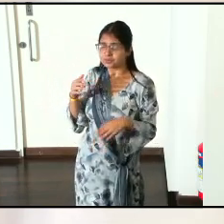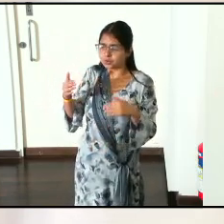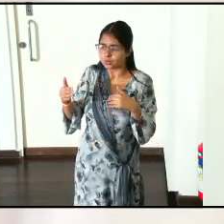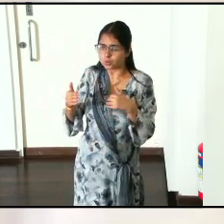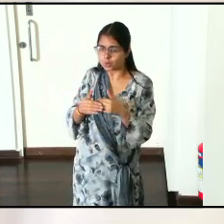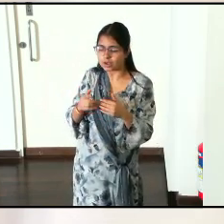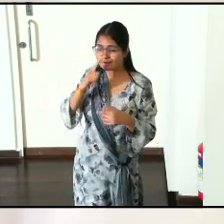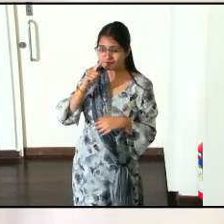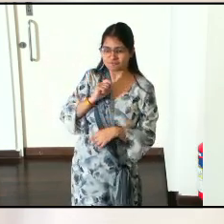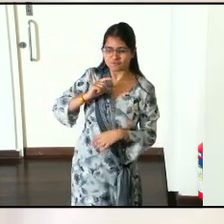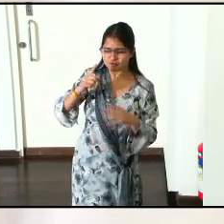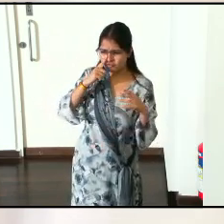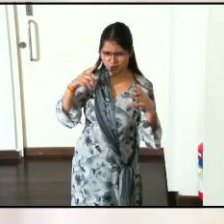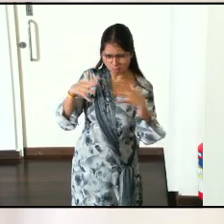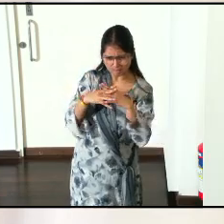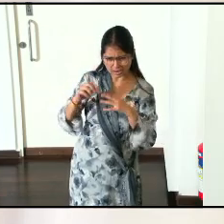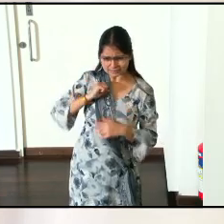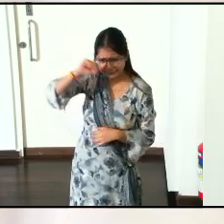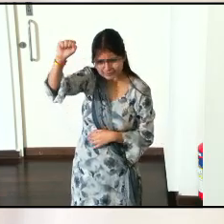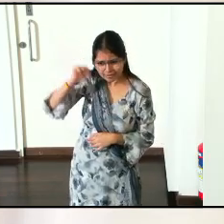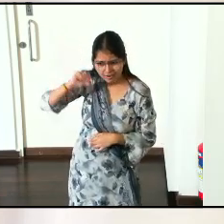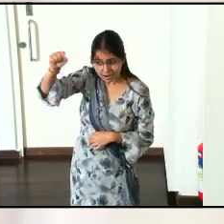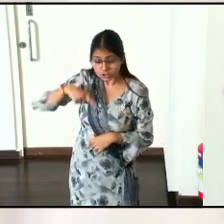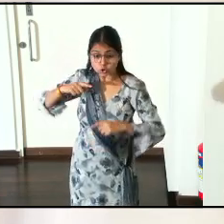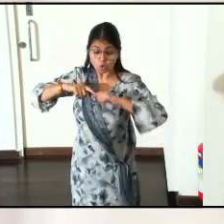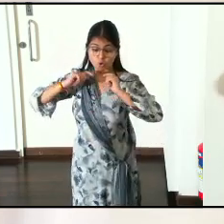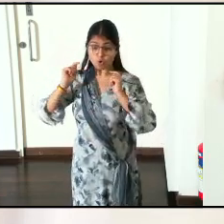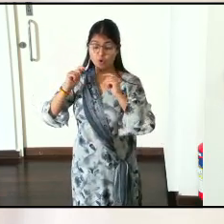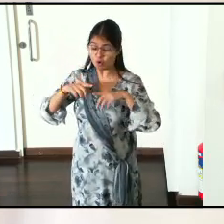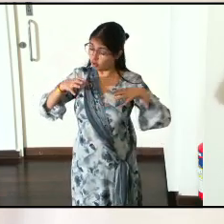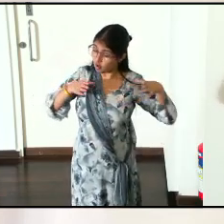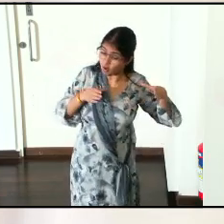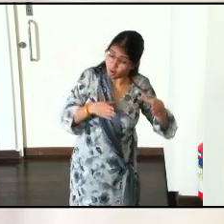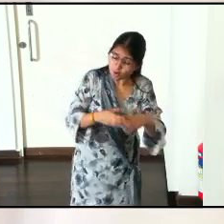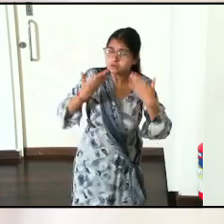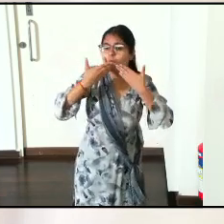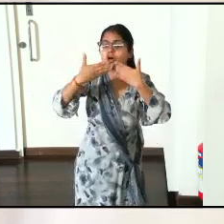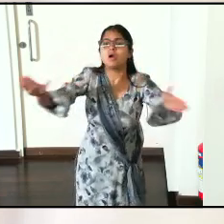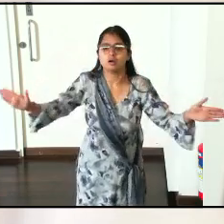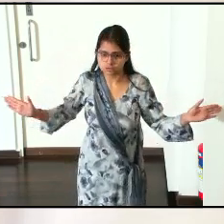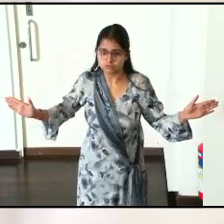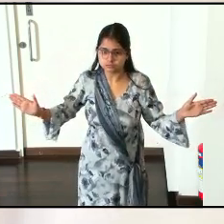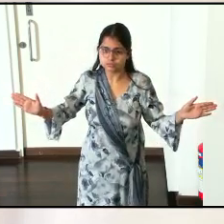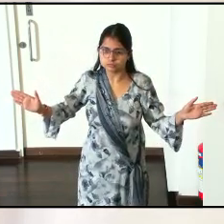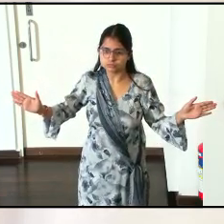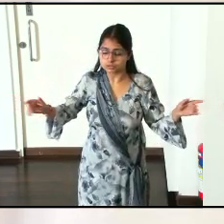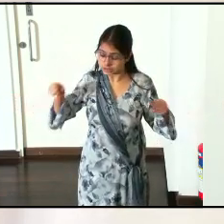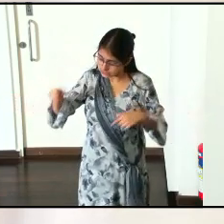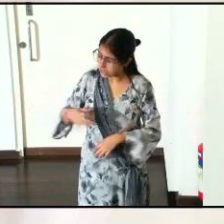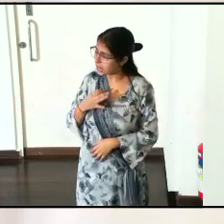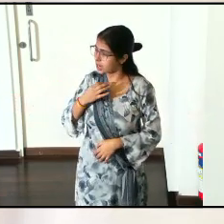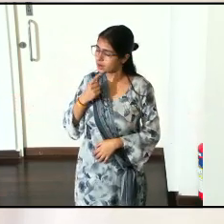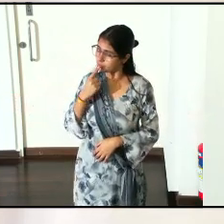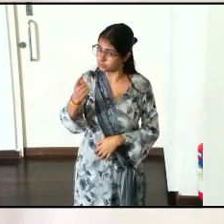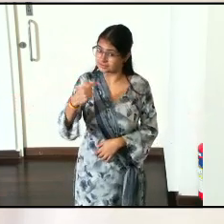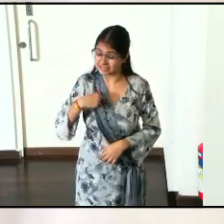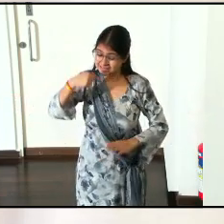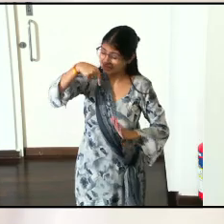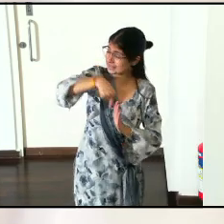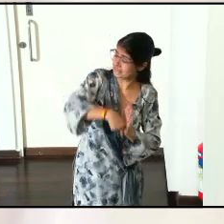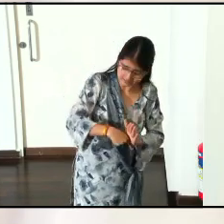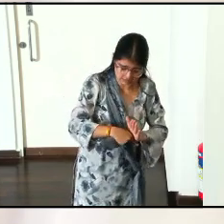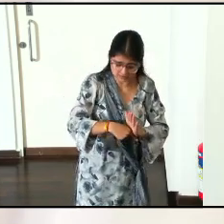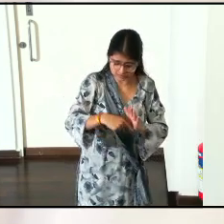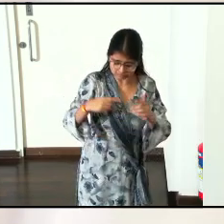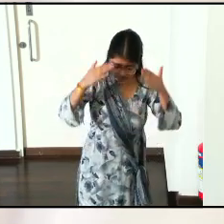women's movement, but the women's movements and groups were very open and responsive to this and deeply